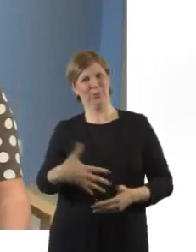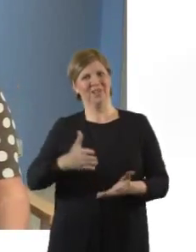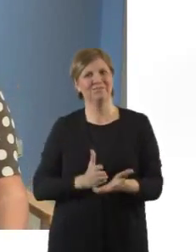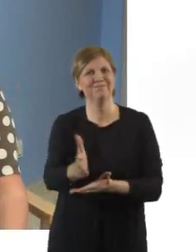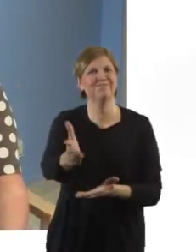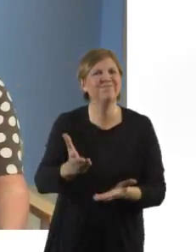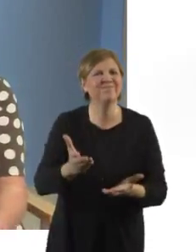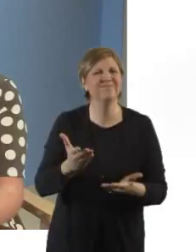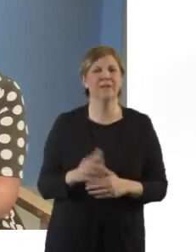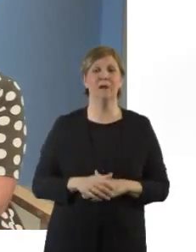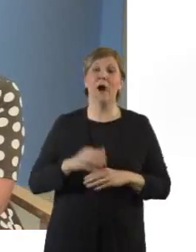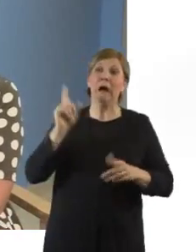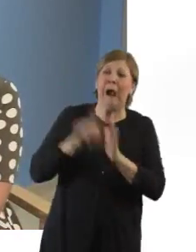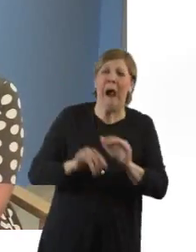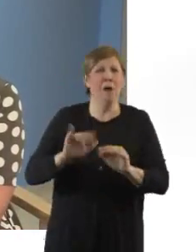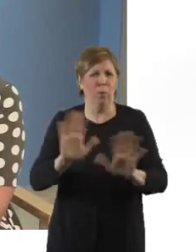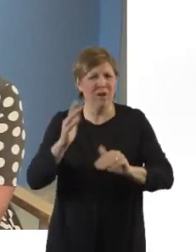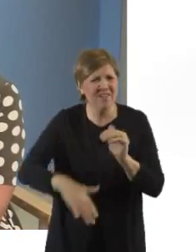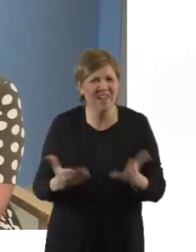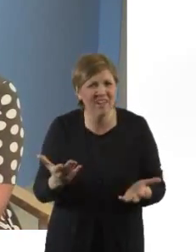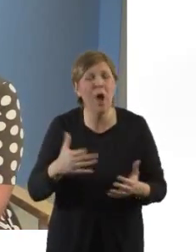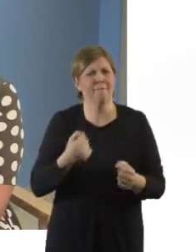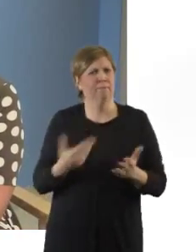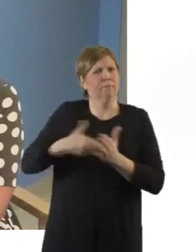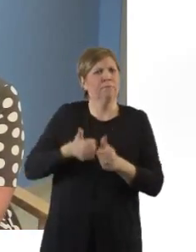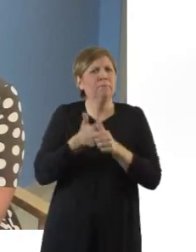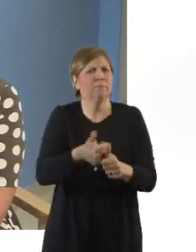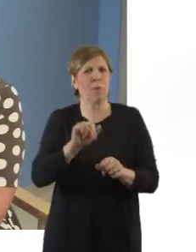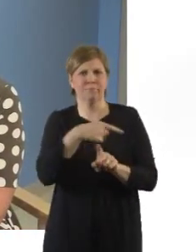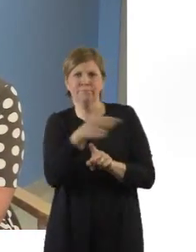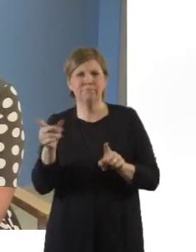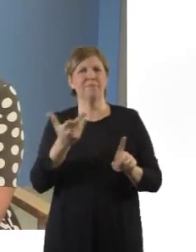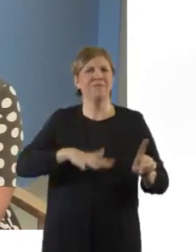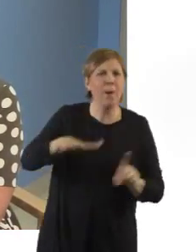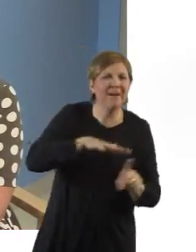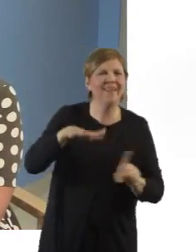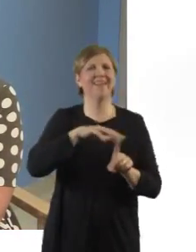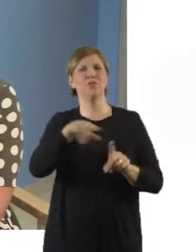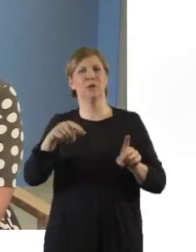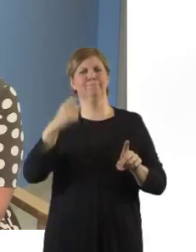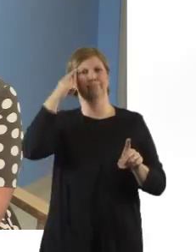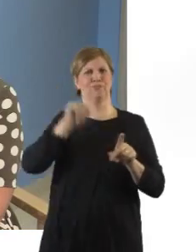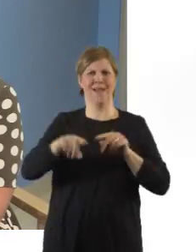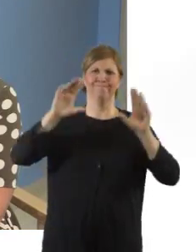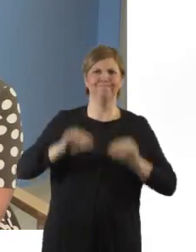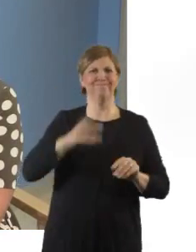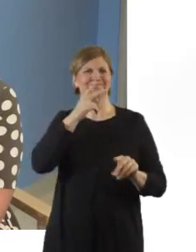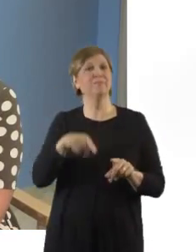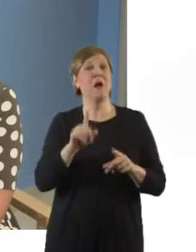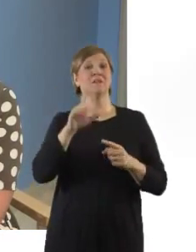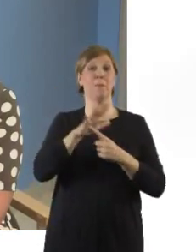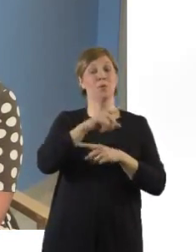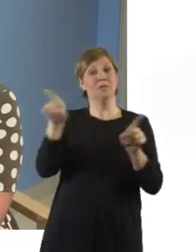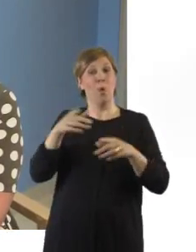smoking cessation support to those who want to quit. It is important to remember that in all hospitals and hospital grounds, smoking is